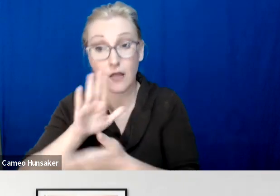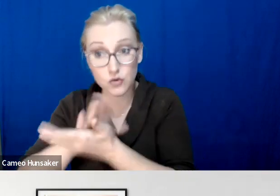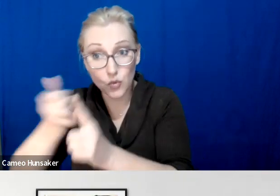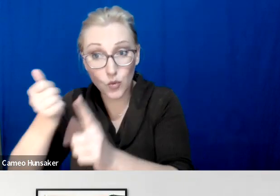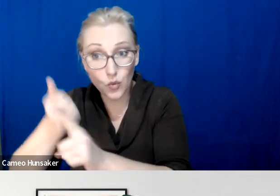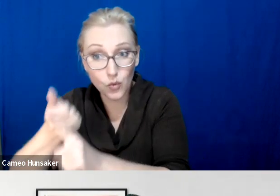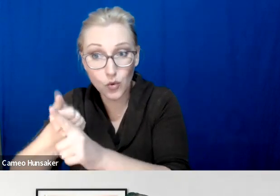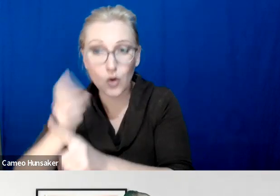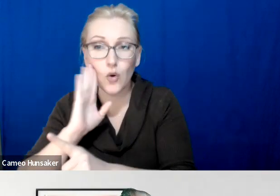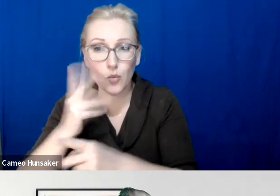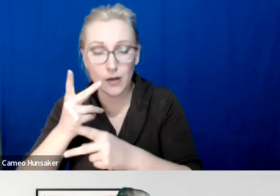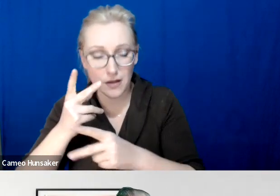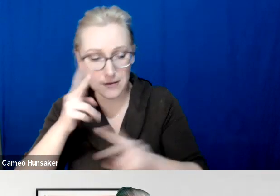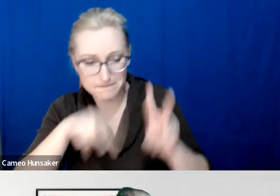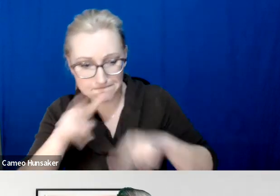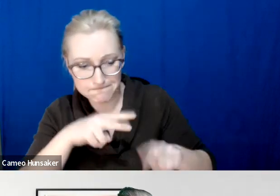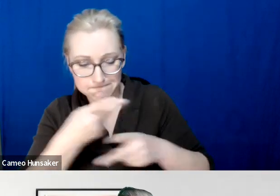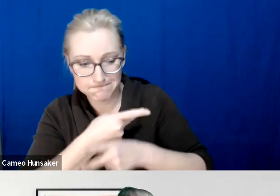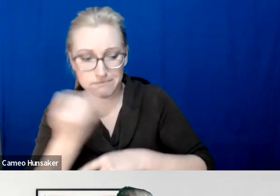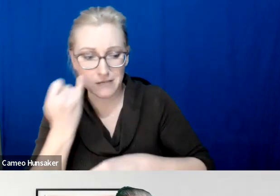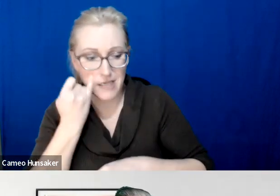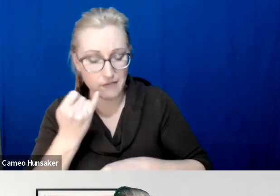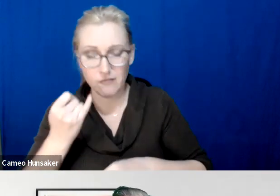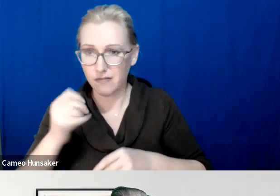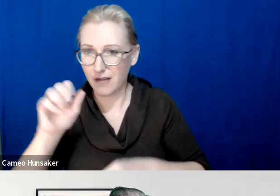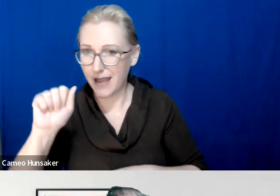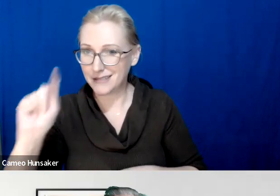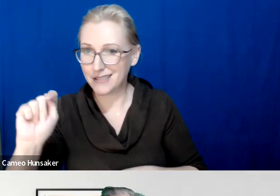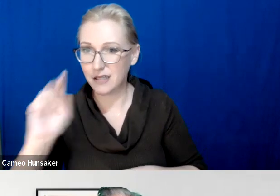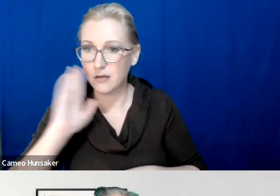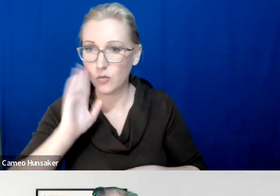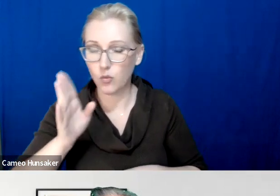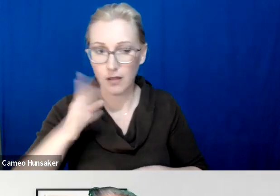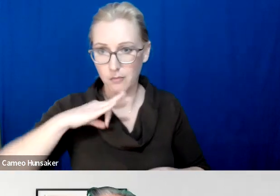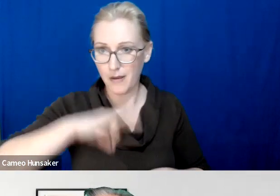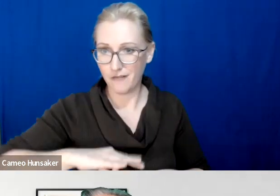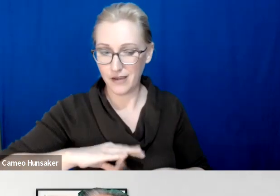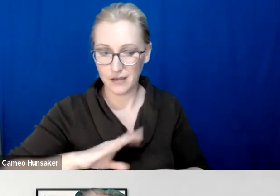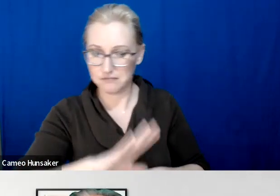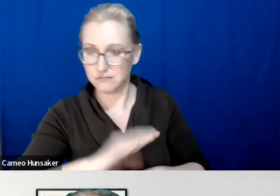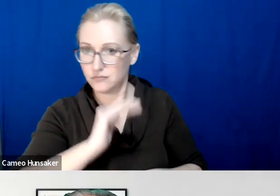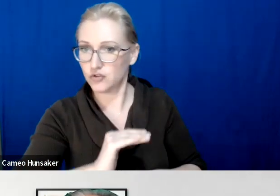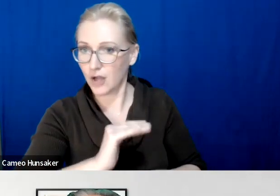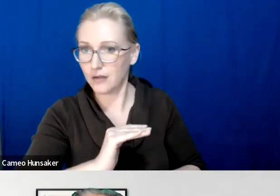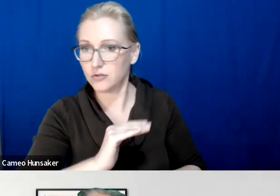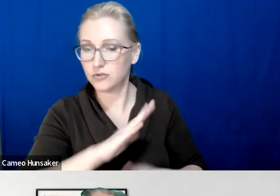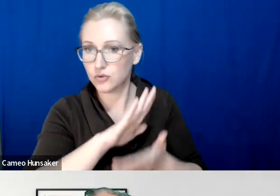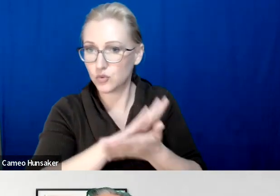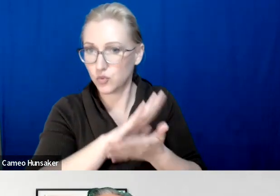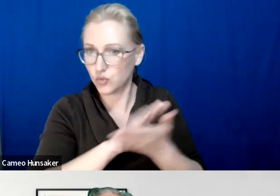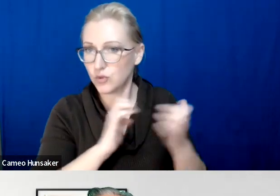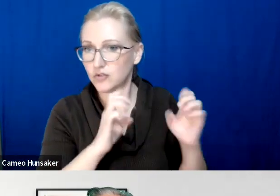AT is needed for your child to benefit from their schooling and receive a free and appropriate